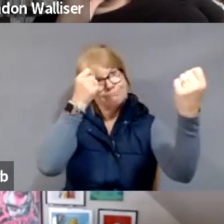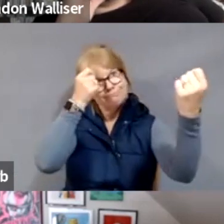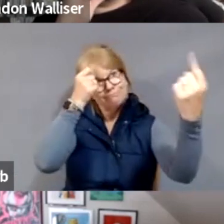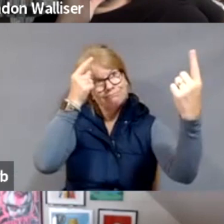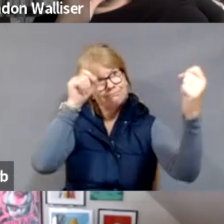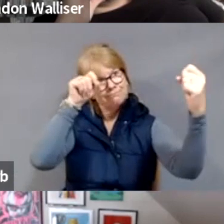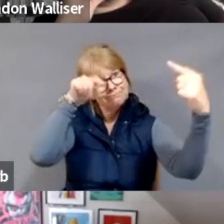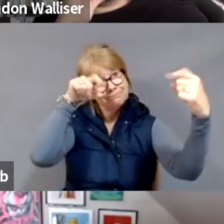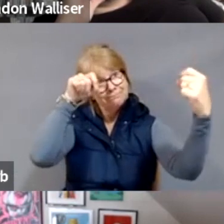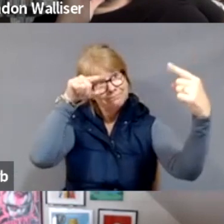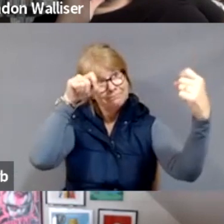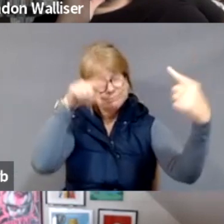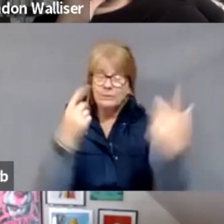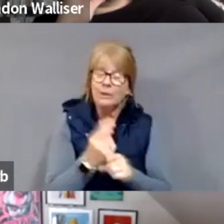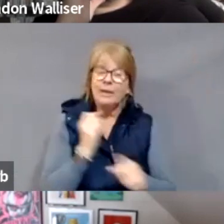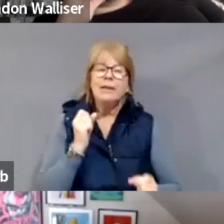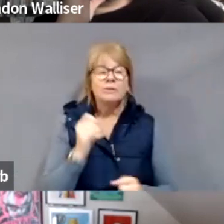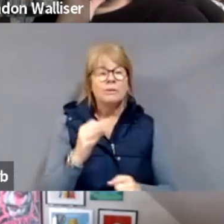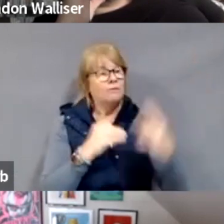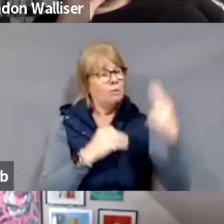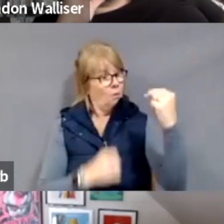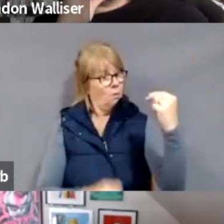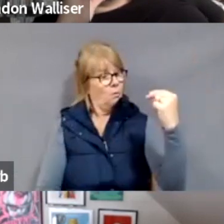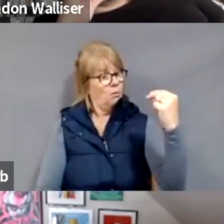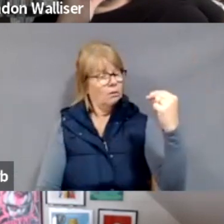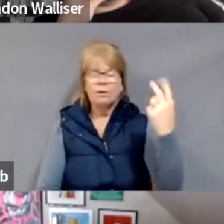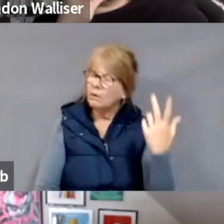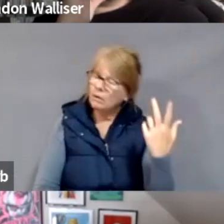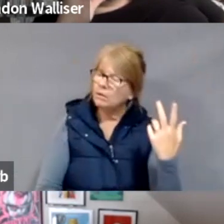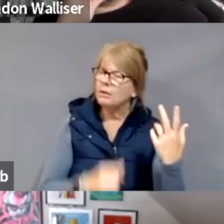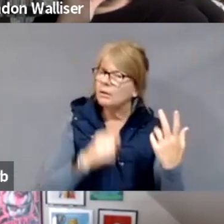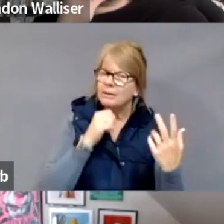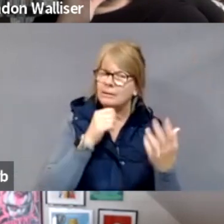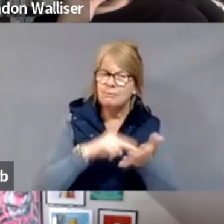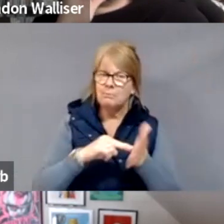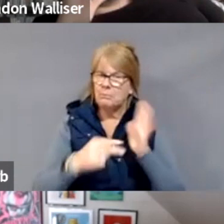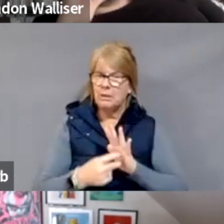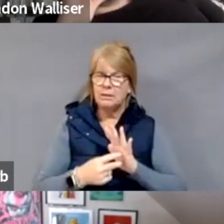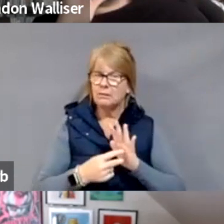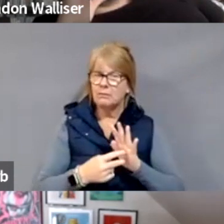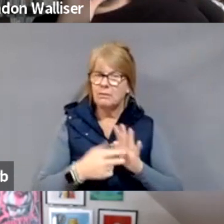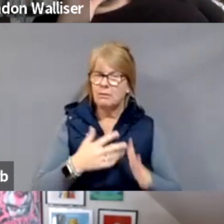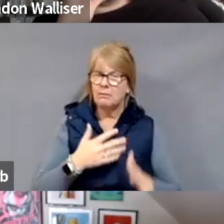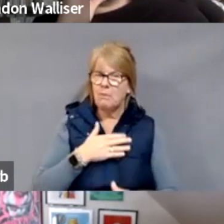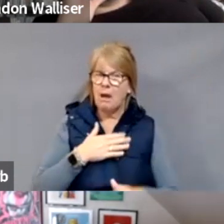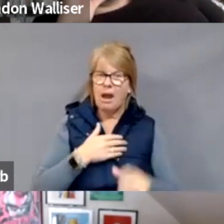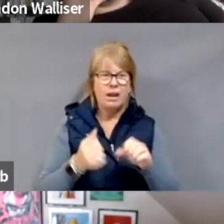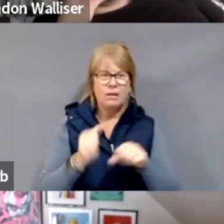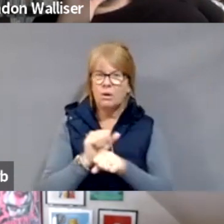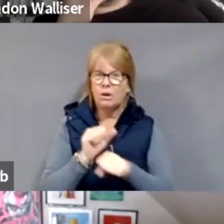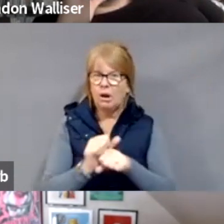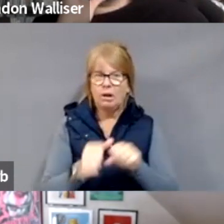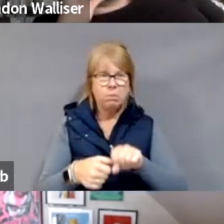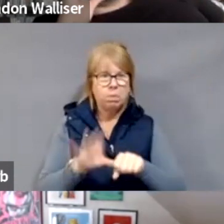say yes. So if the answer is no, it's not necessarily because you're a bad person or you're